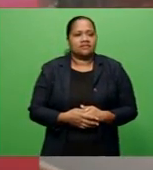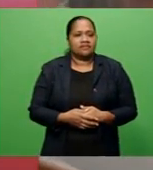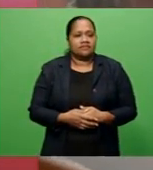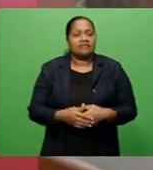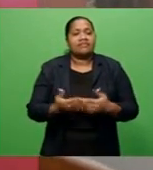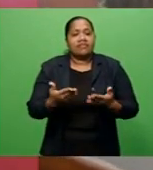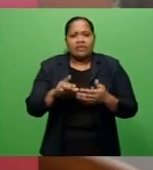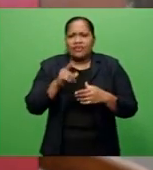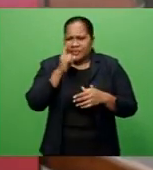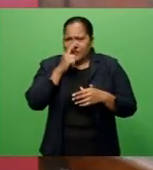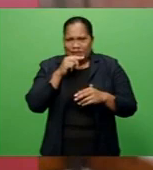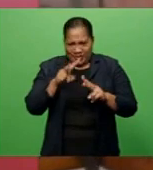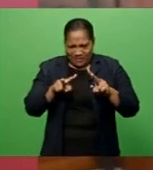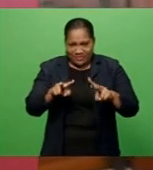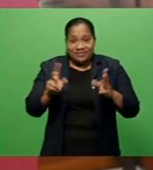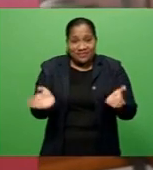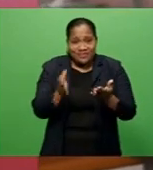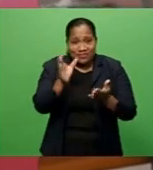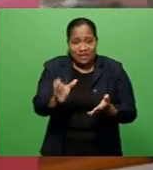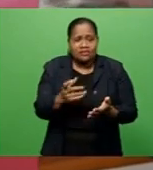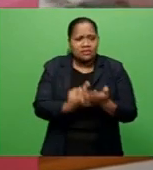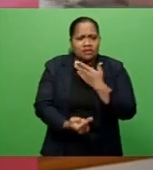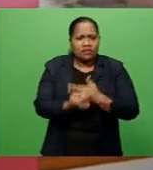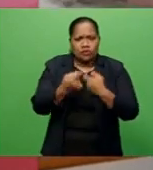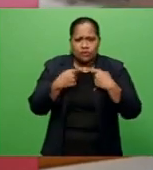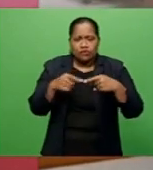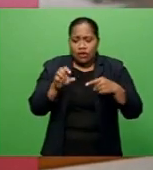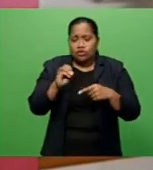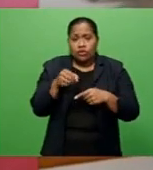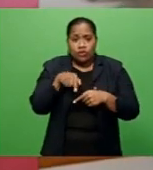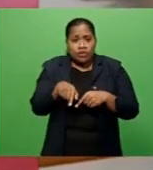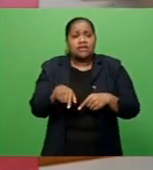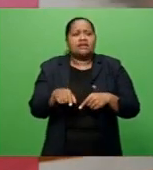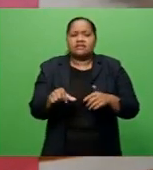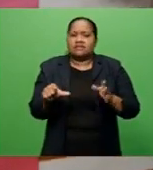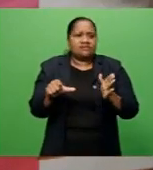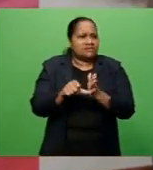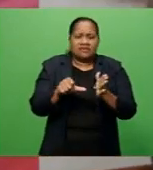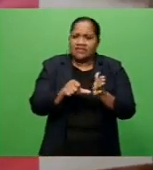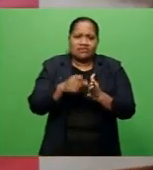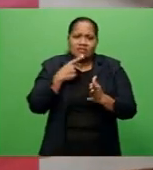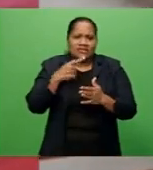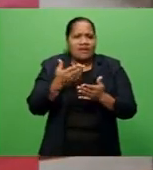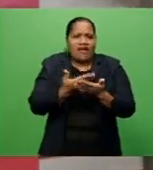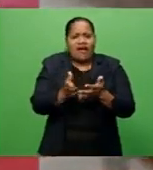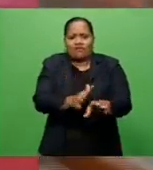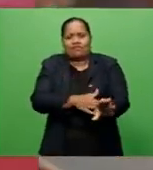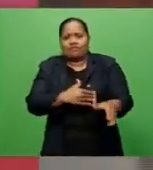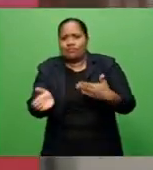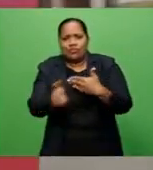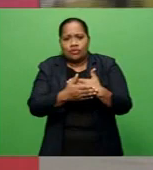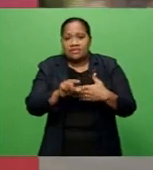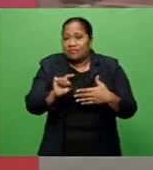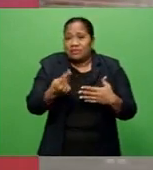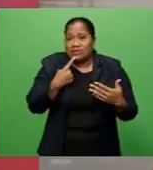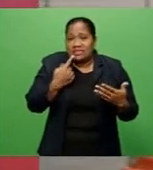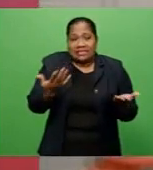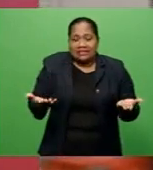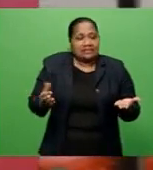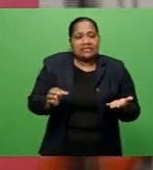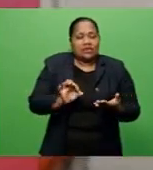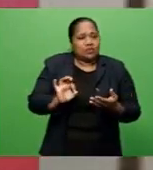and the players, and therefore, at this stage, it's very hard to say how long it will be closed, but I can tell you for sure it's not going to be open for the